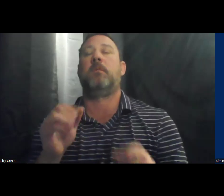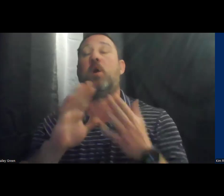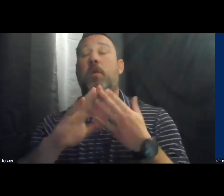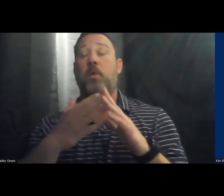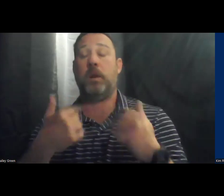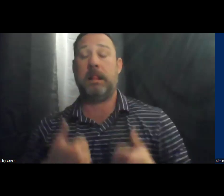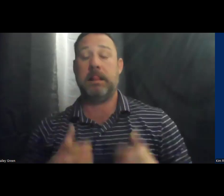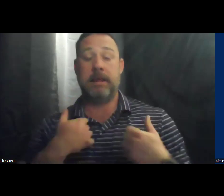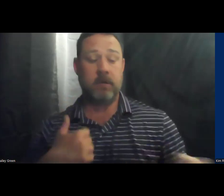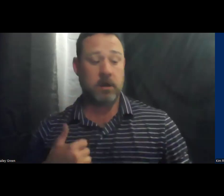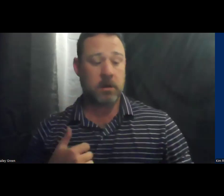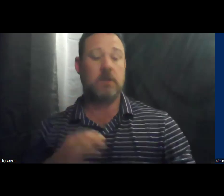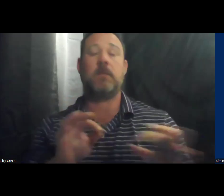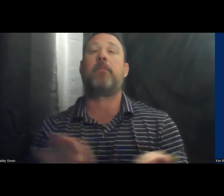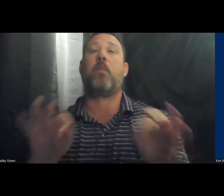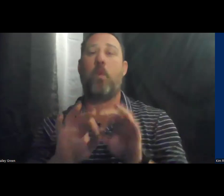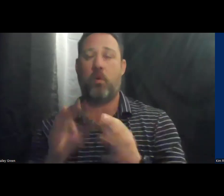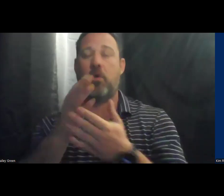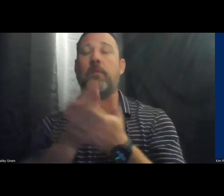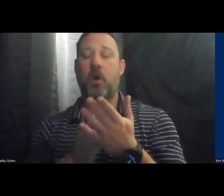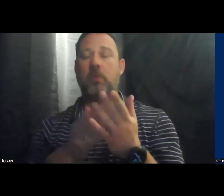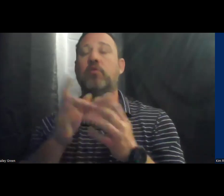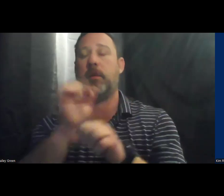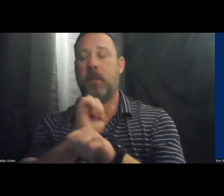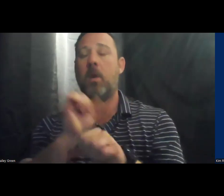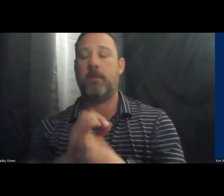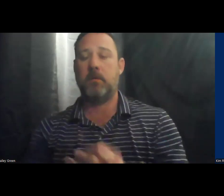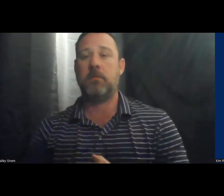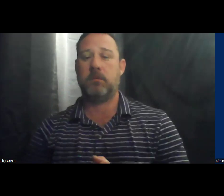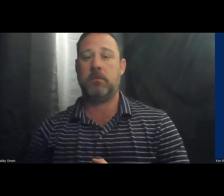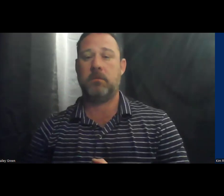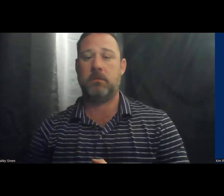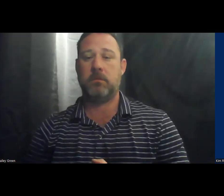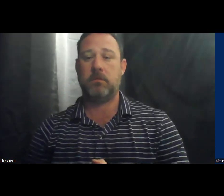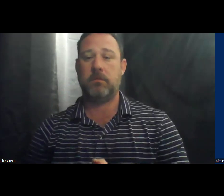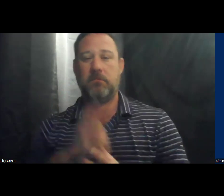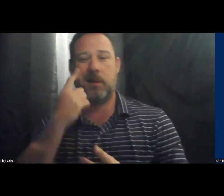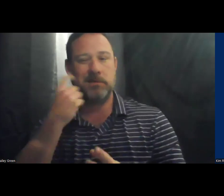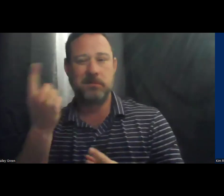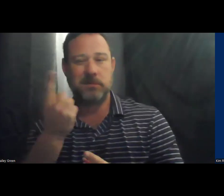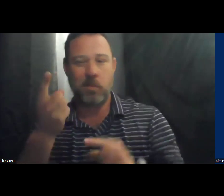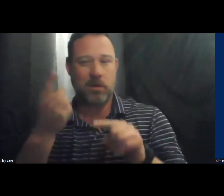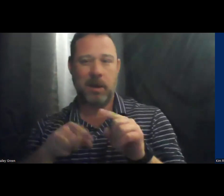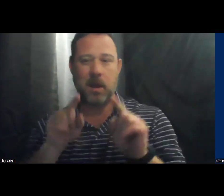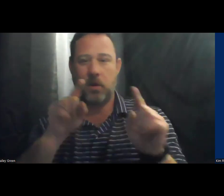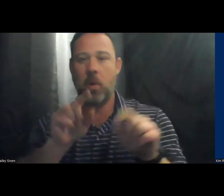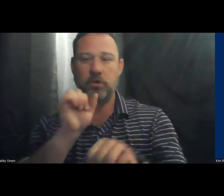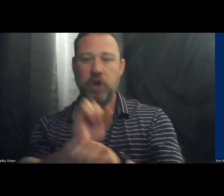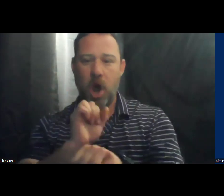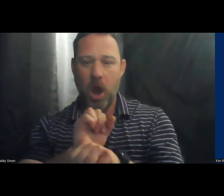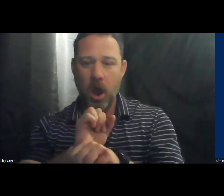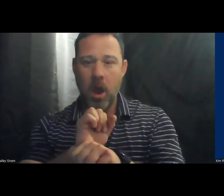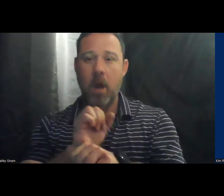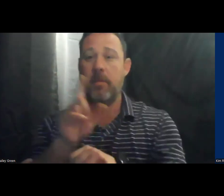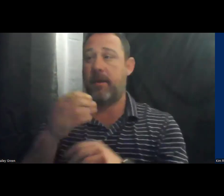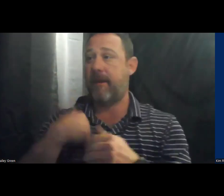is the critical piece to employment. And because someone cannot go to a job unless they have